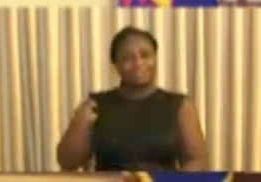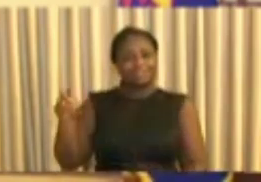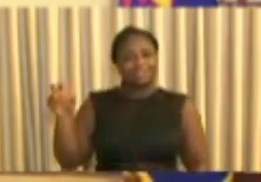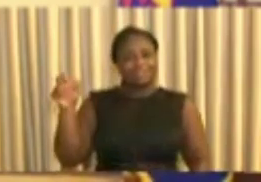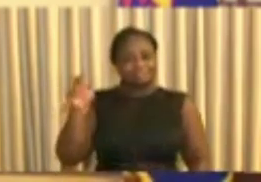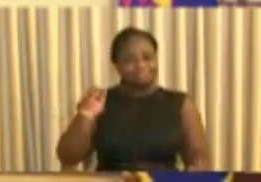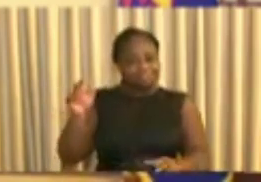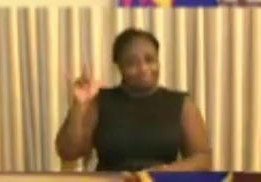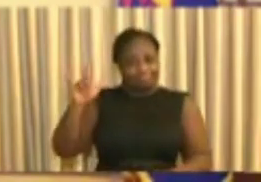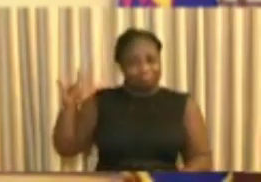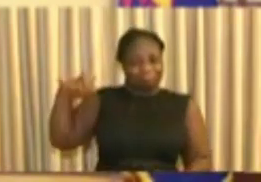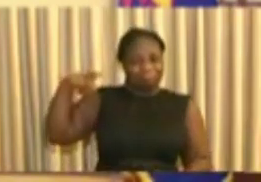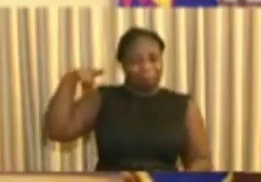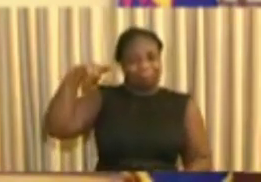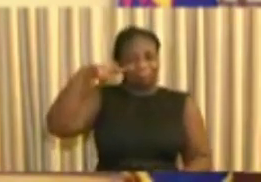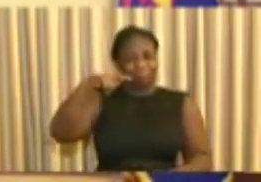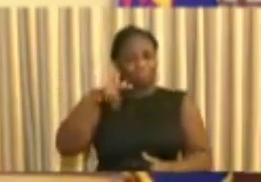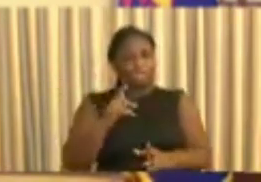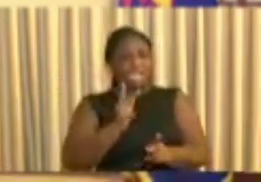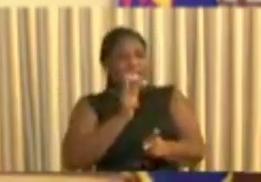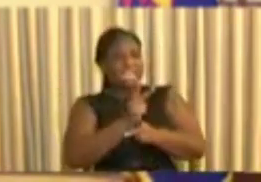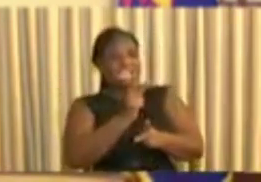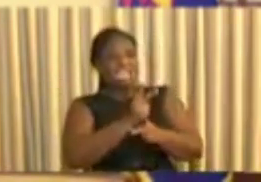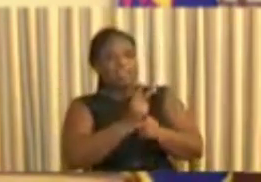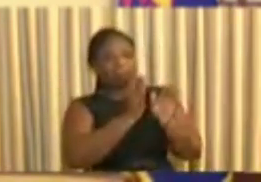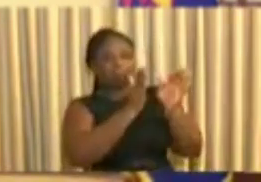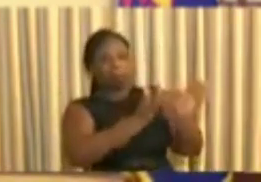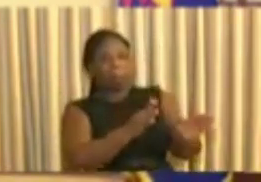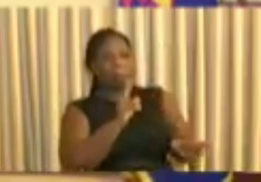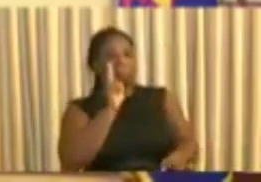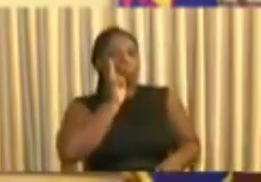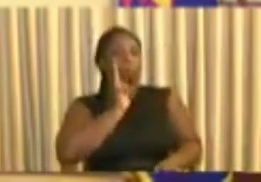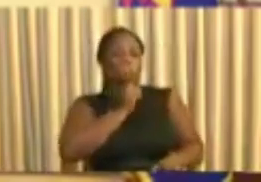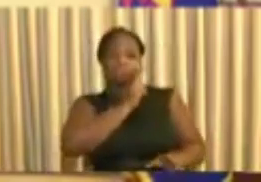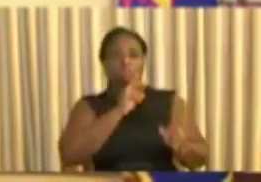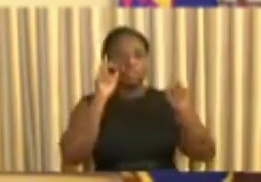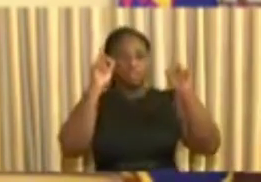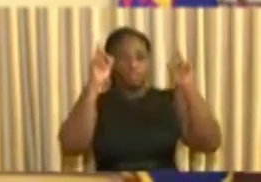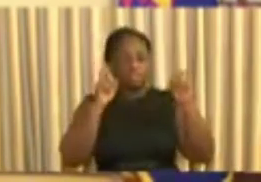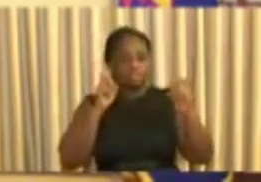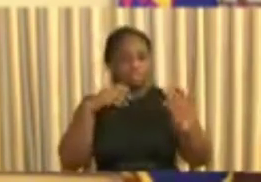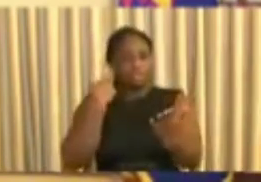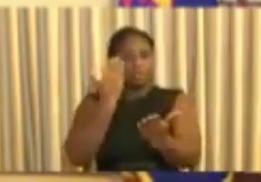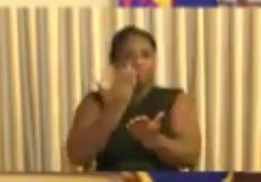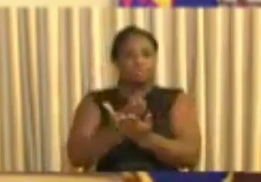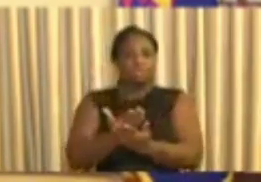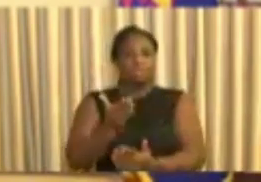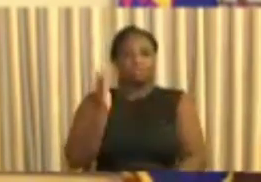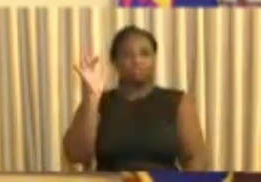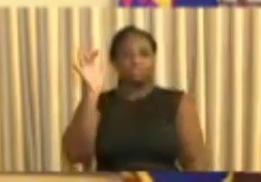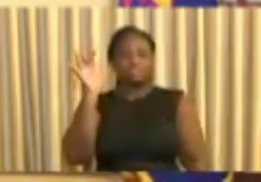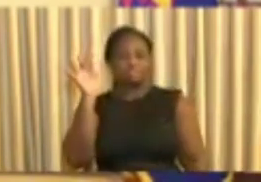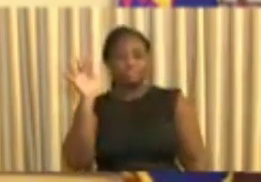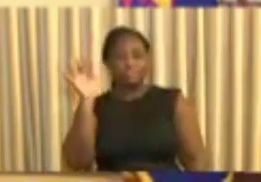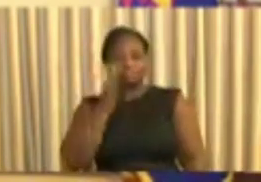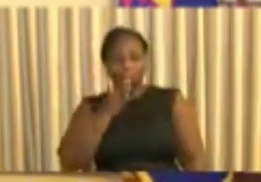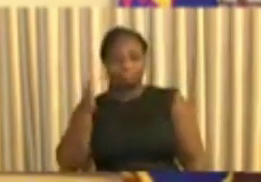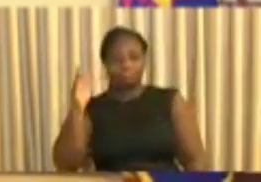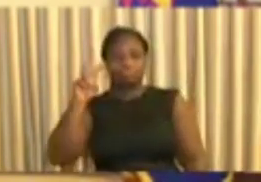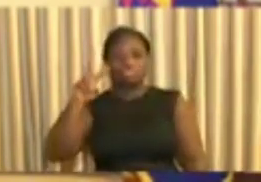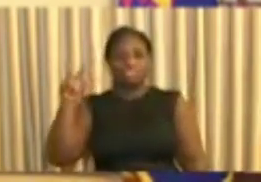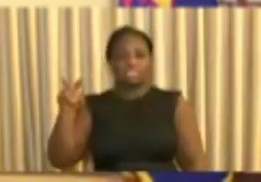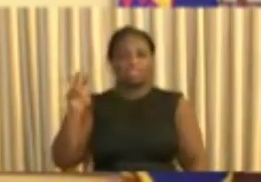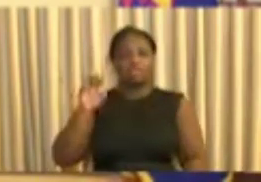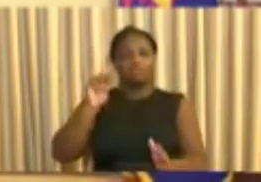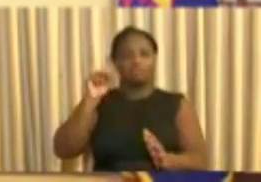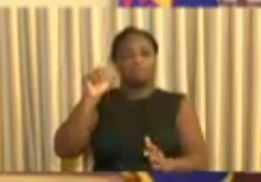travelers who were mandatorily quarantined and tested on their arrival in Ghana on the 21st and 22nd of